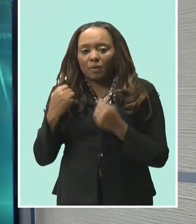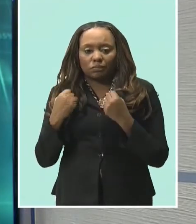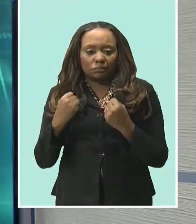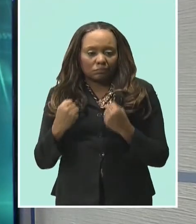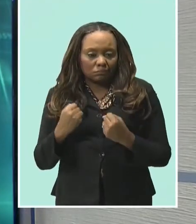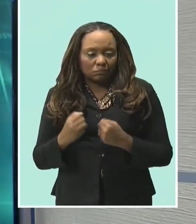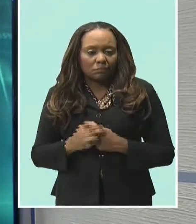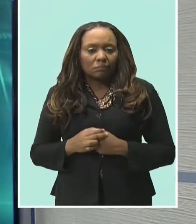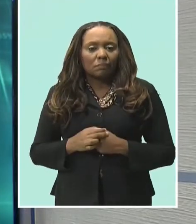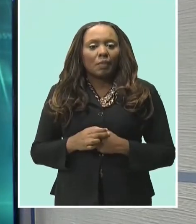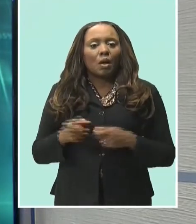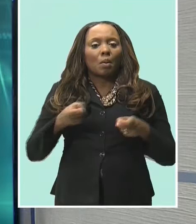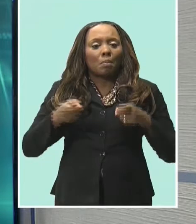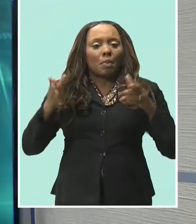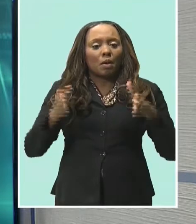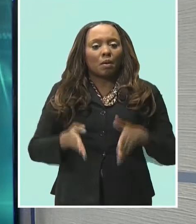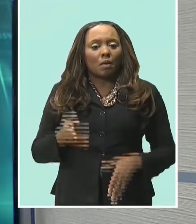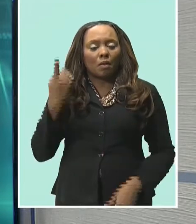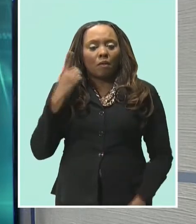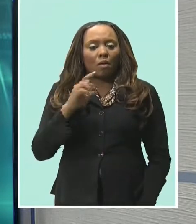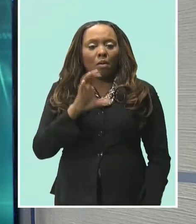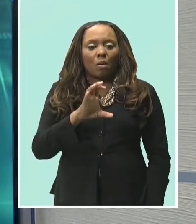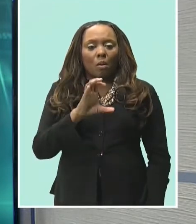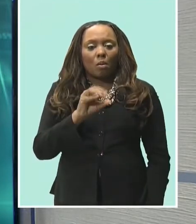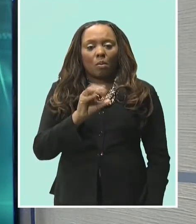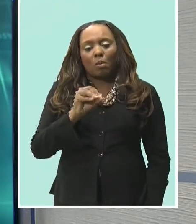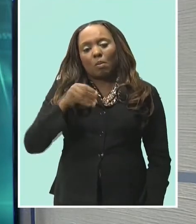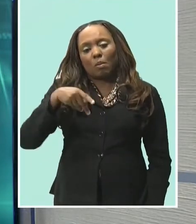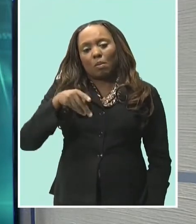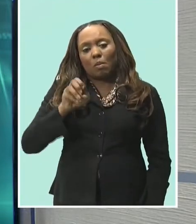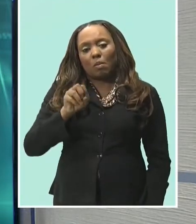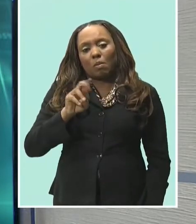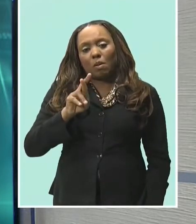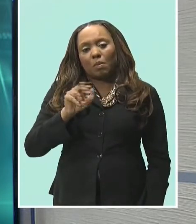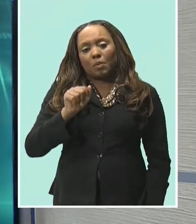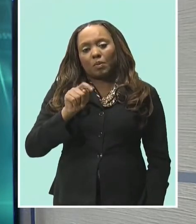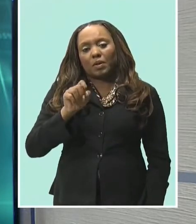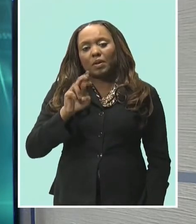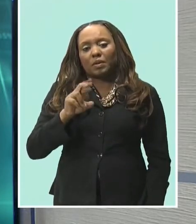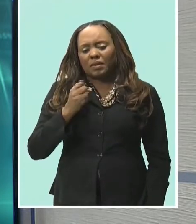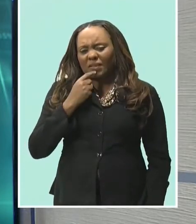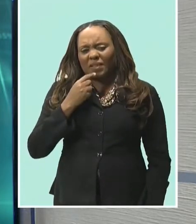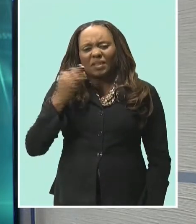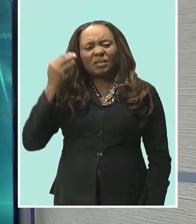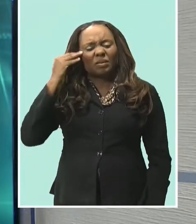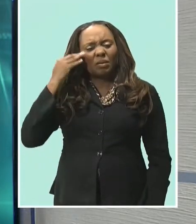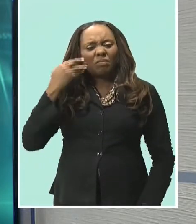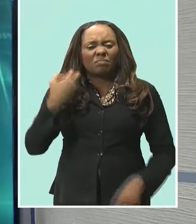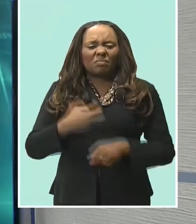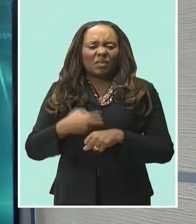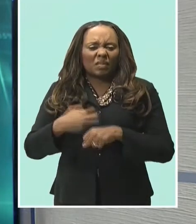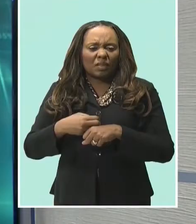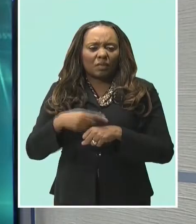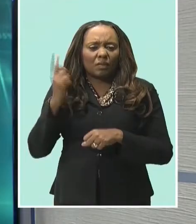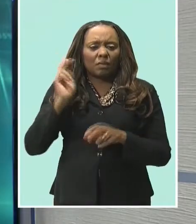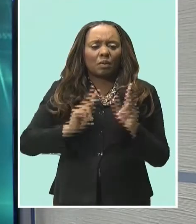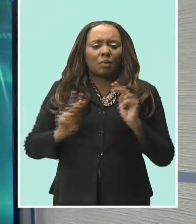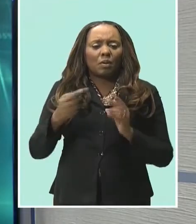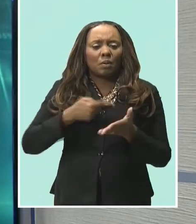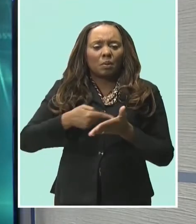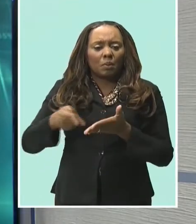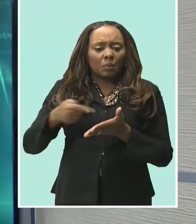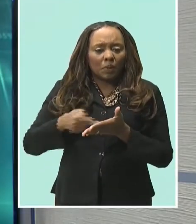General Manager of Cooperators General Insurance, Anton Lovell, says the company understands how difficult it is for people at this